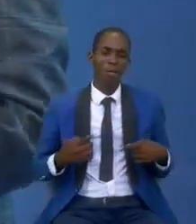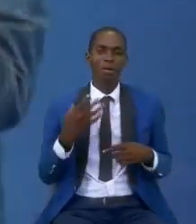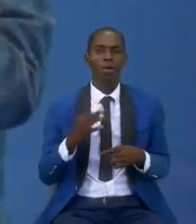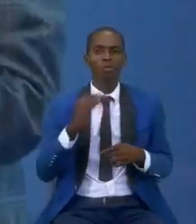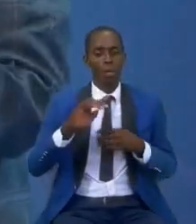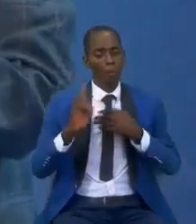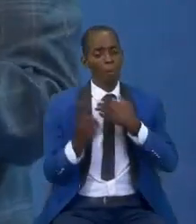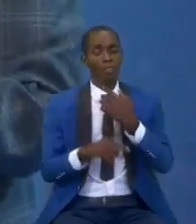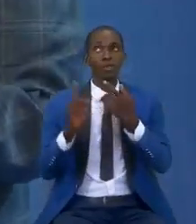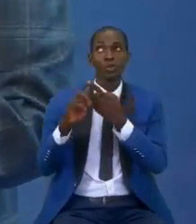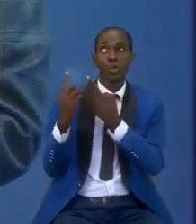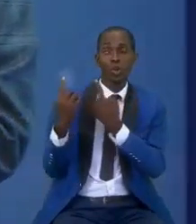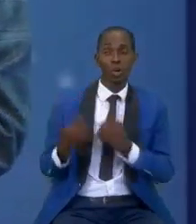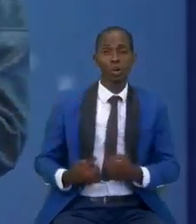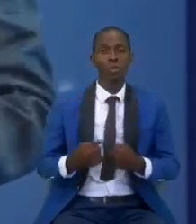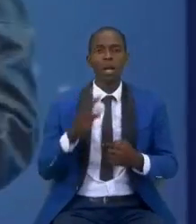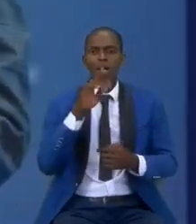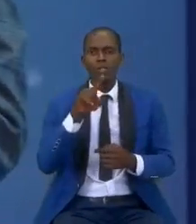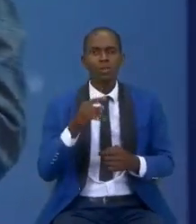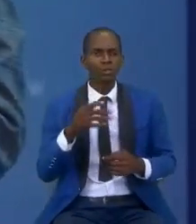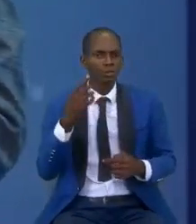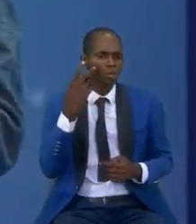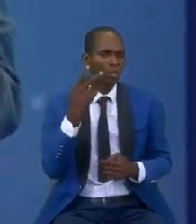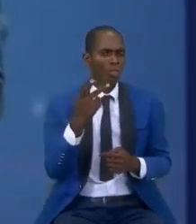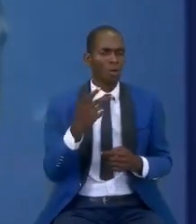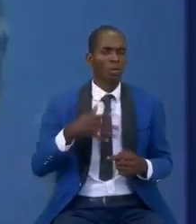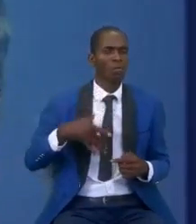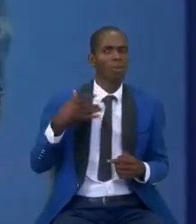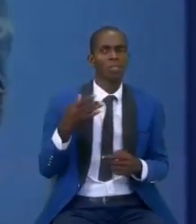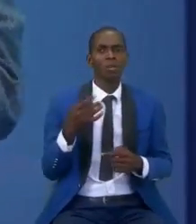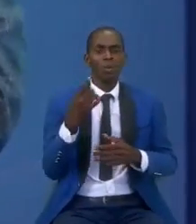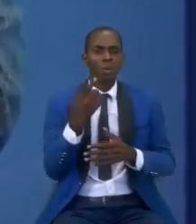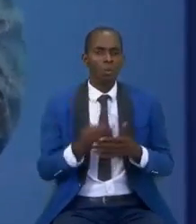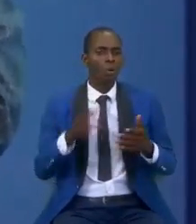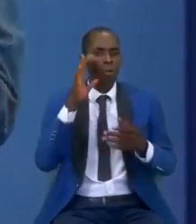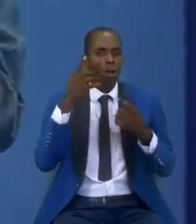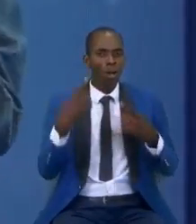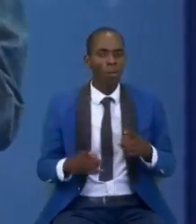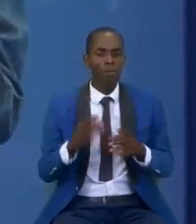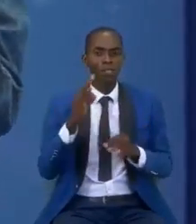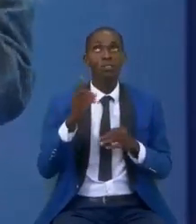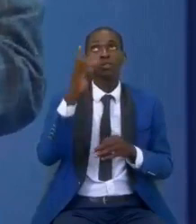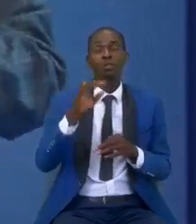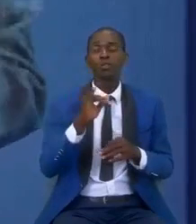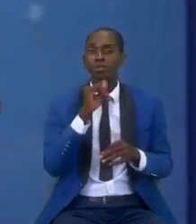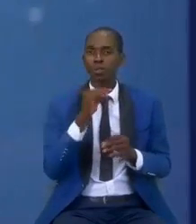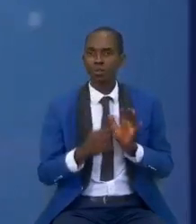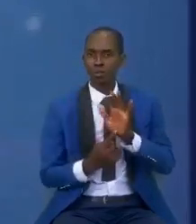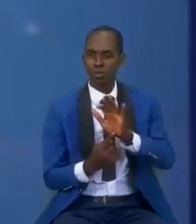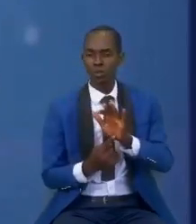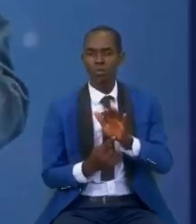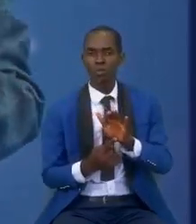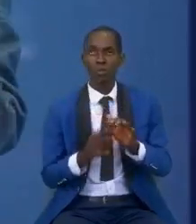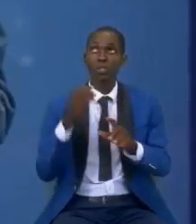not show up? But now he says, I show up. I know what you are going through. I know the problem. I know the challenge.